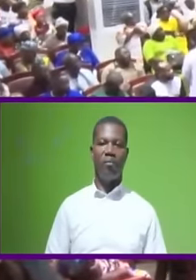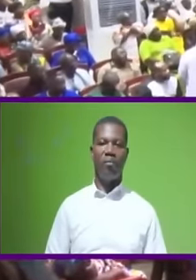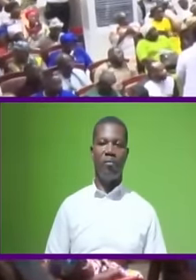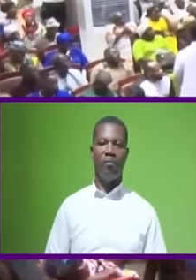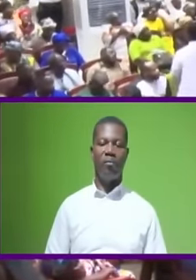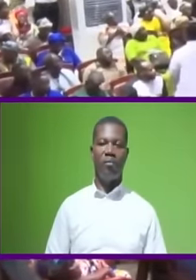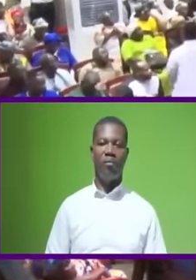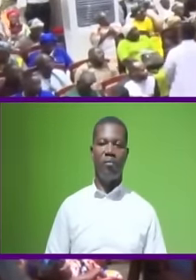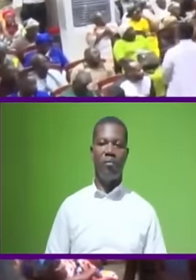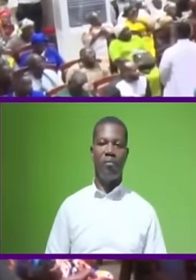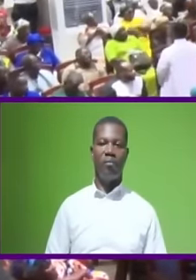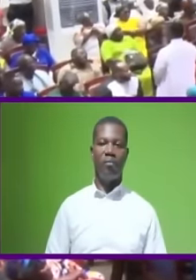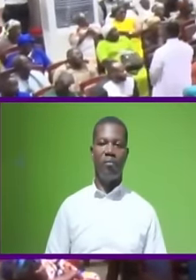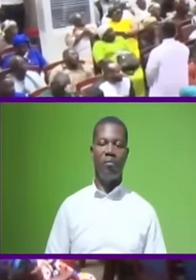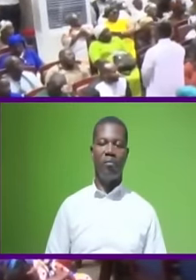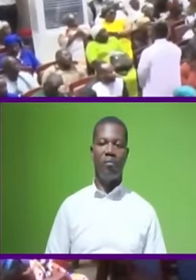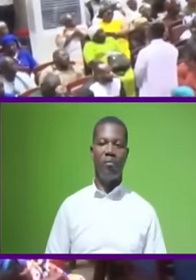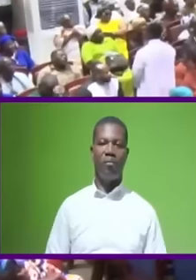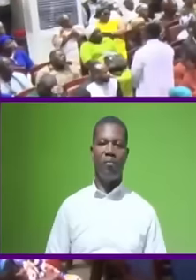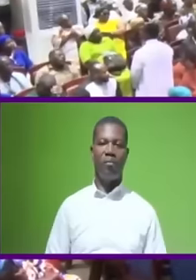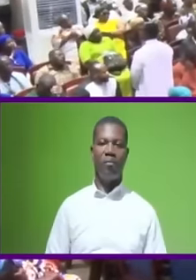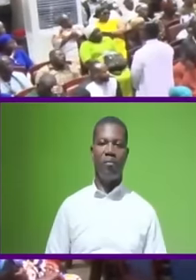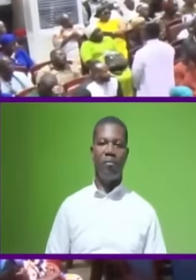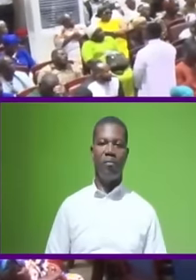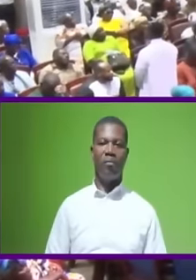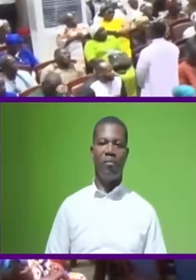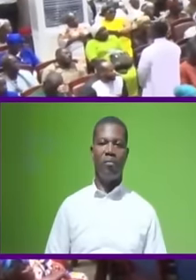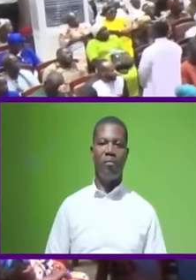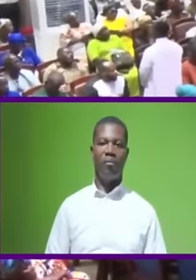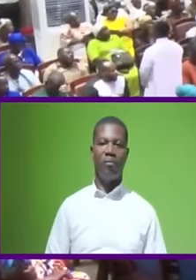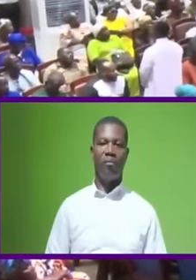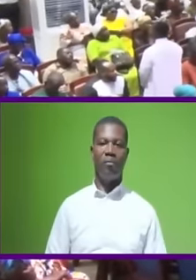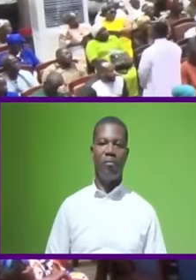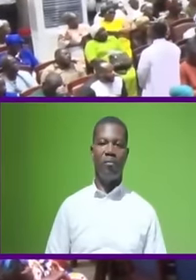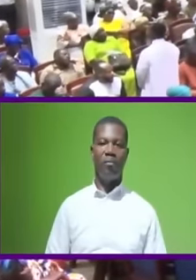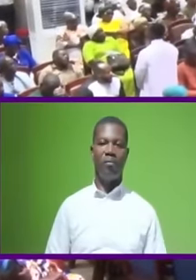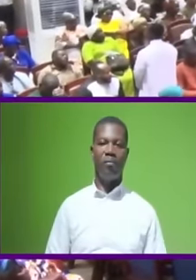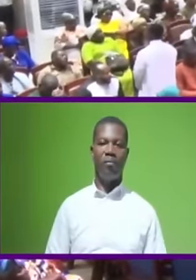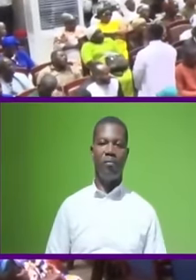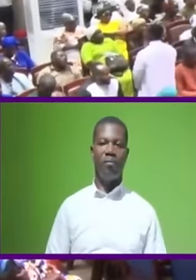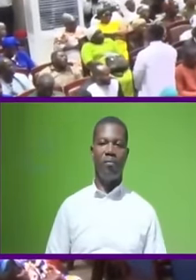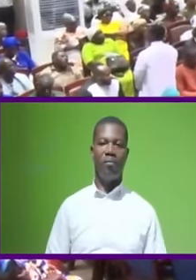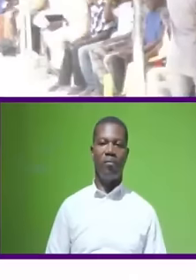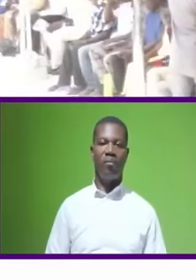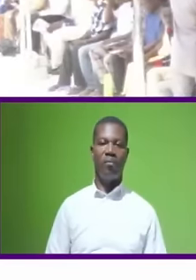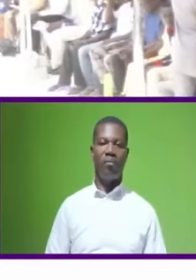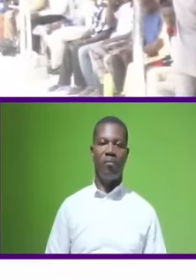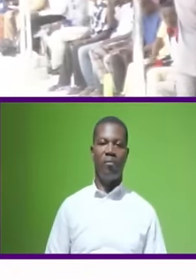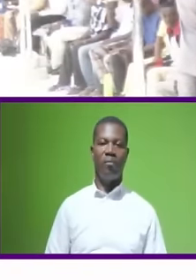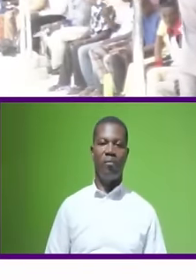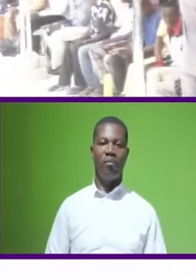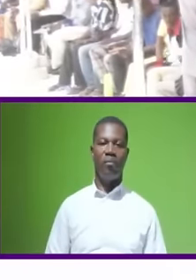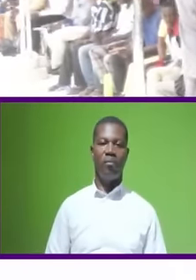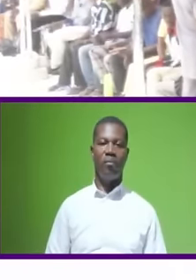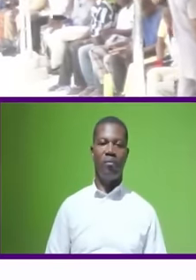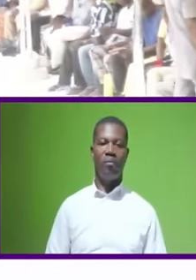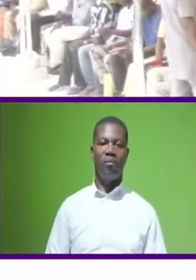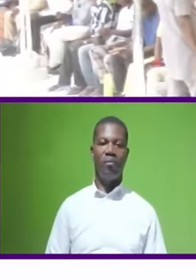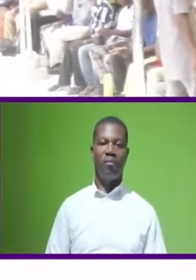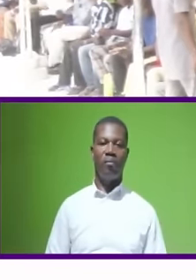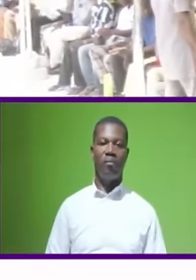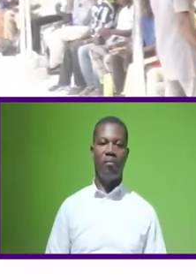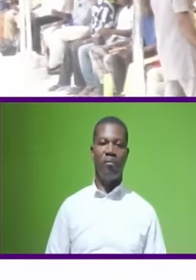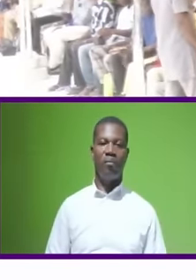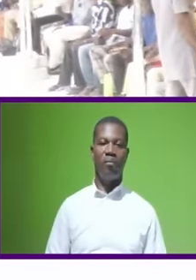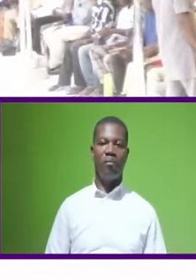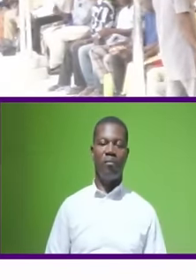put together and then give to the needy among the group of believers. What it means is that I have given back